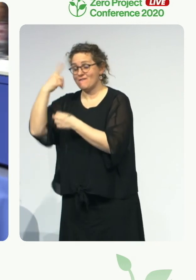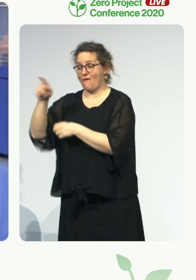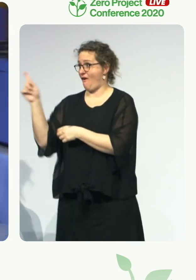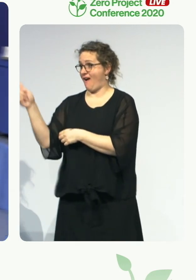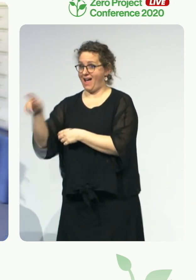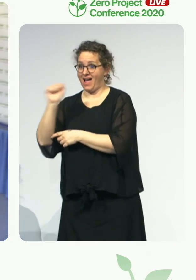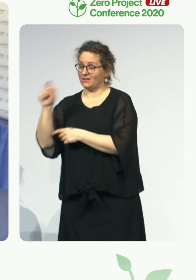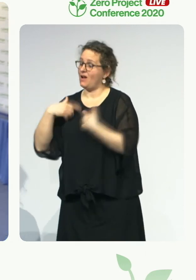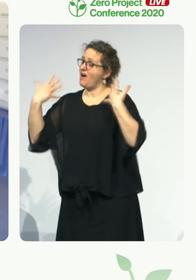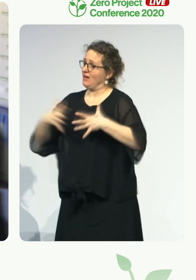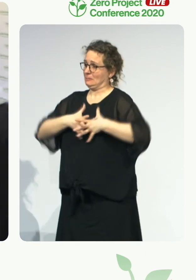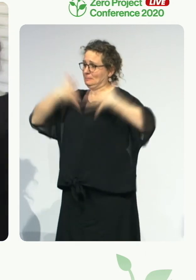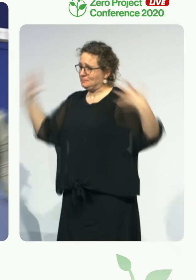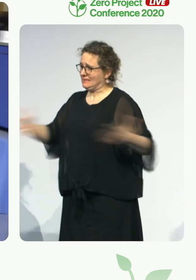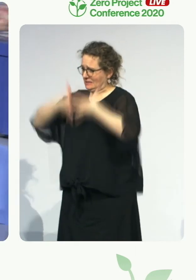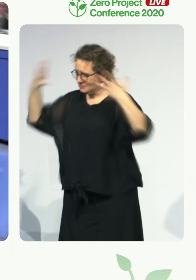Thank you very much.